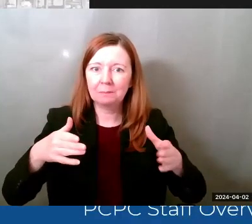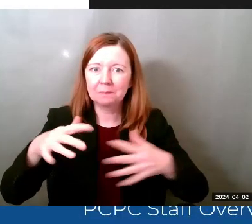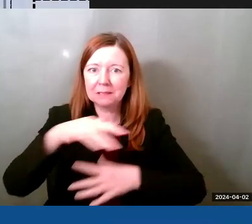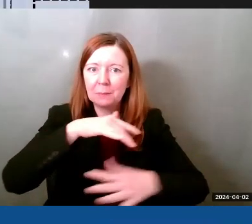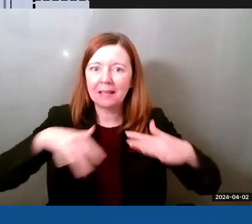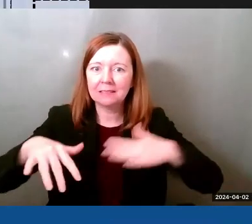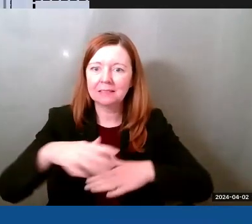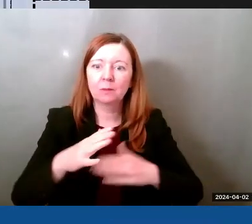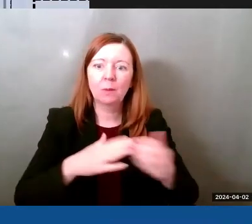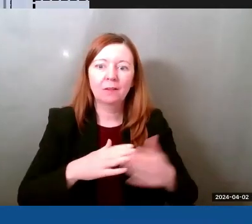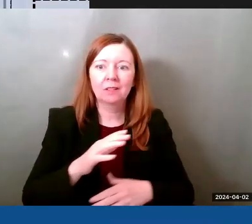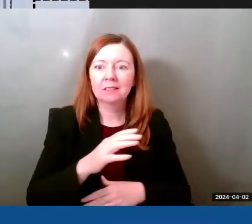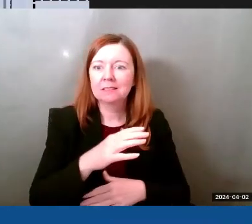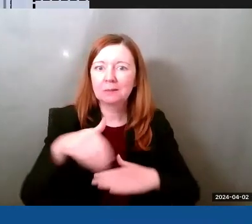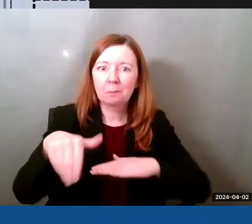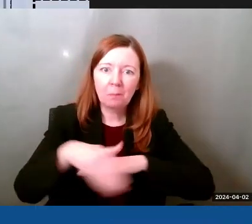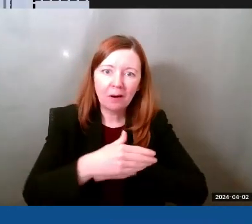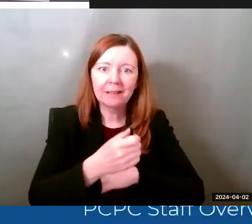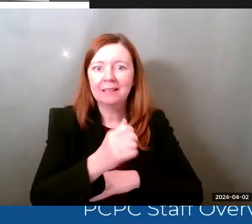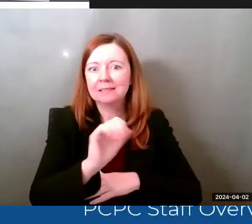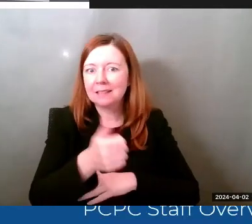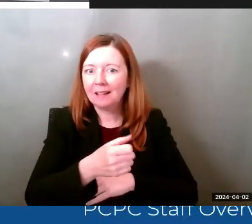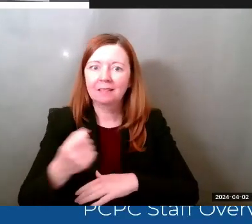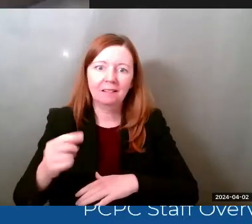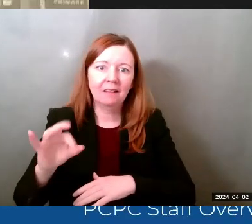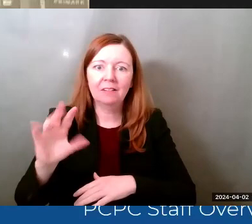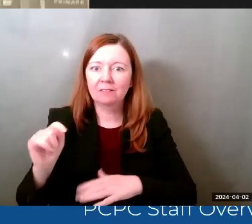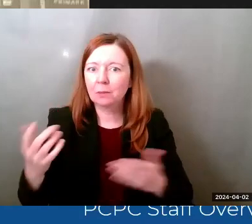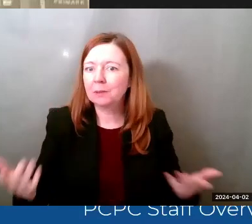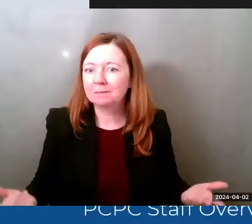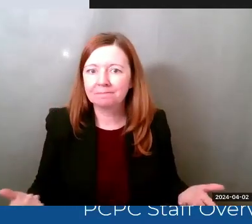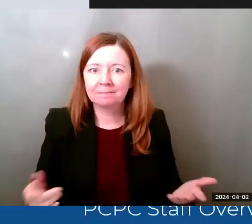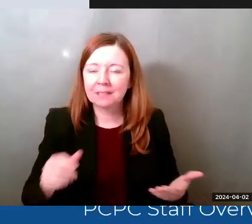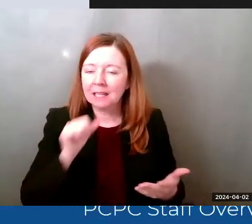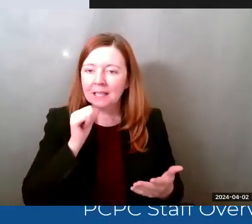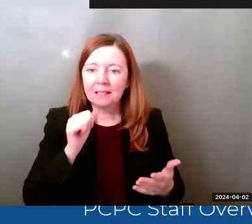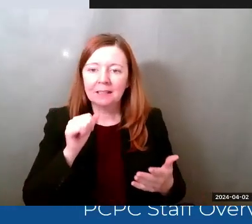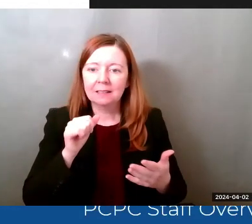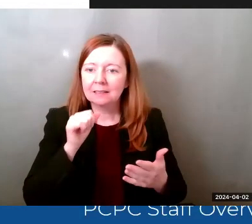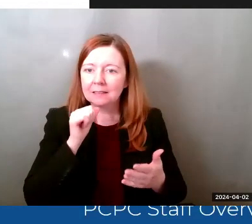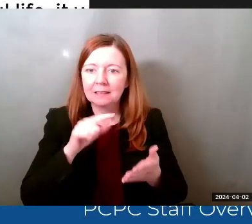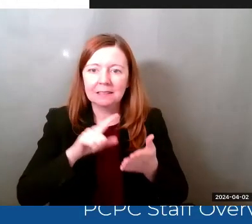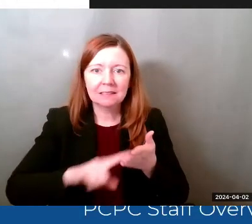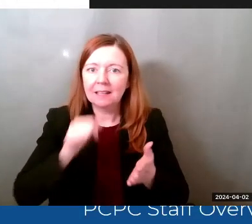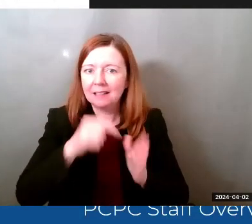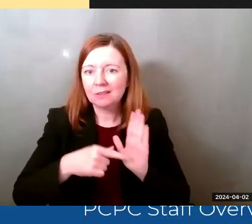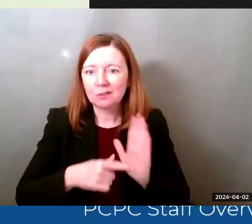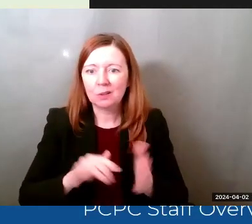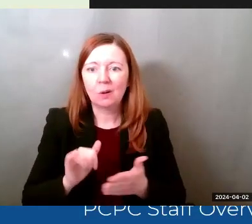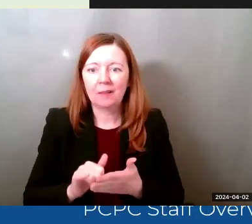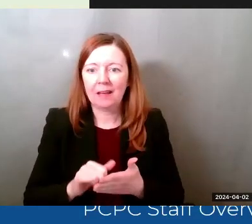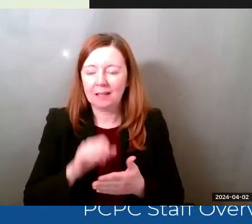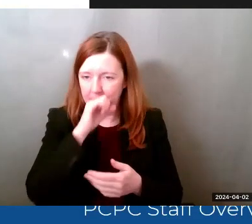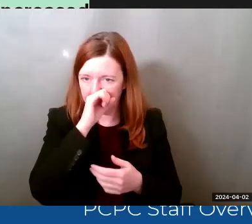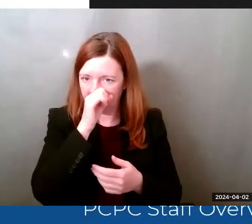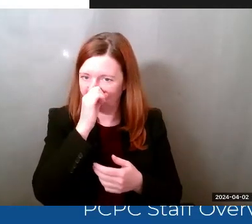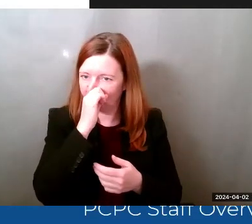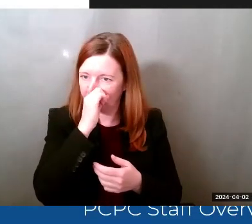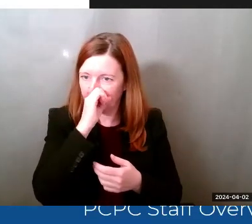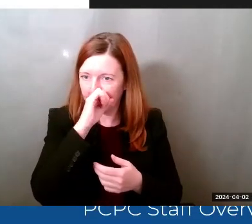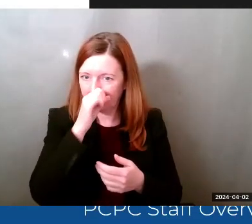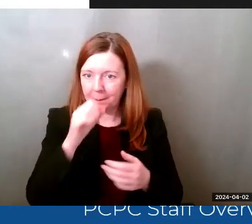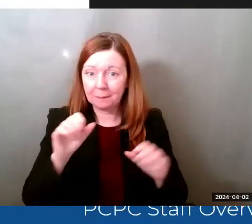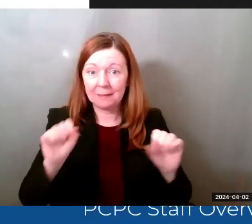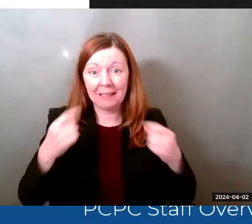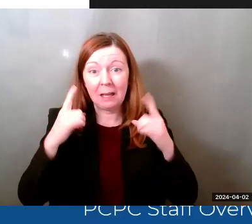Market Street, or Arch Street. I haven't seen the traffic studies show that it